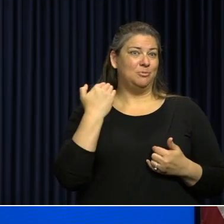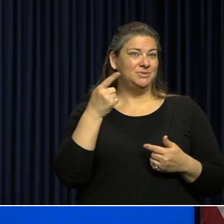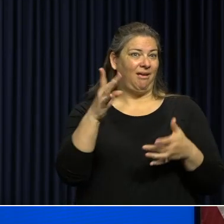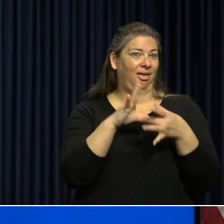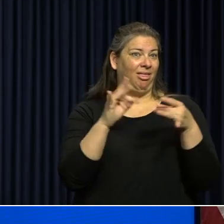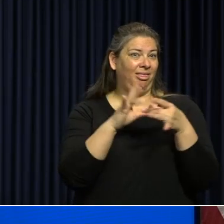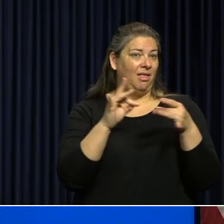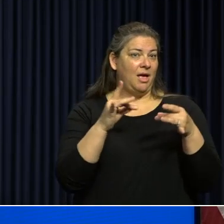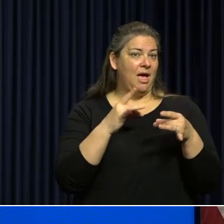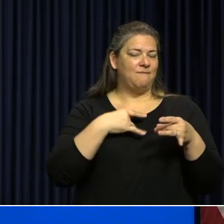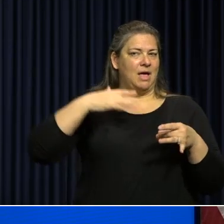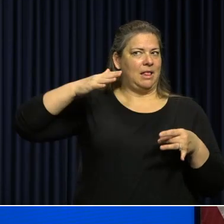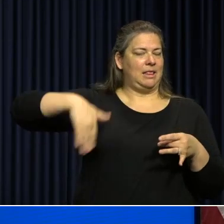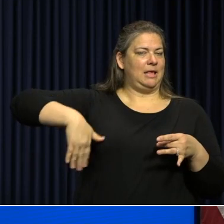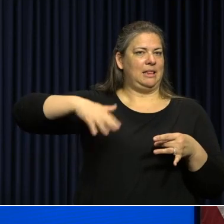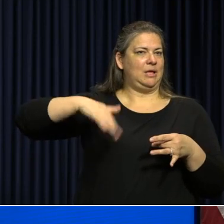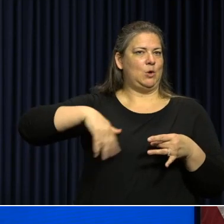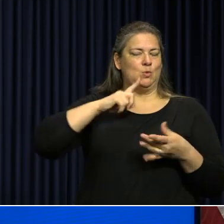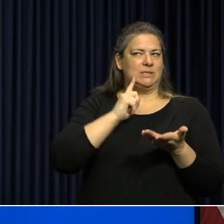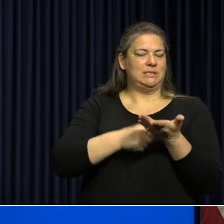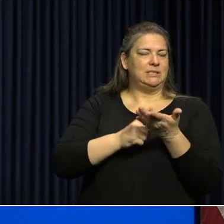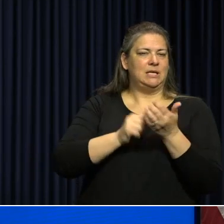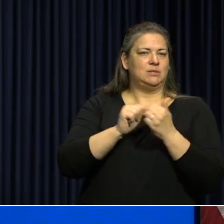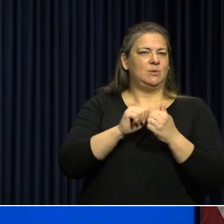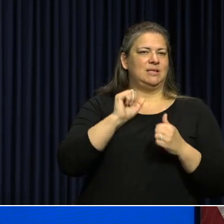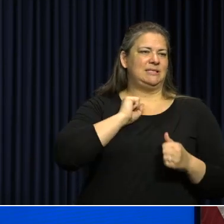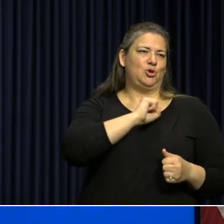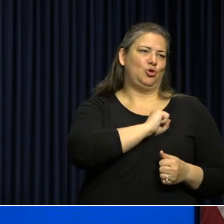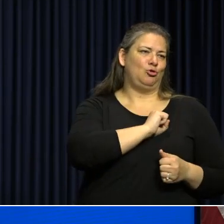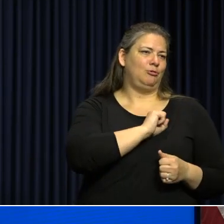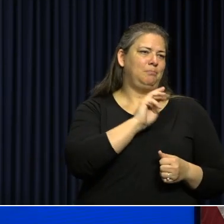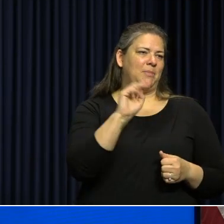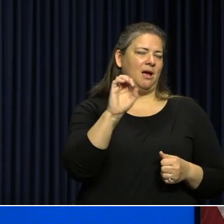had a personal conversation with Senator McConnell. I need to.